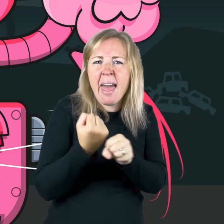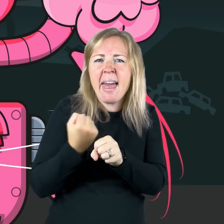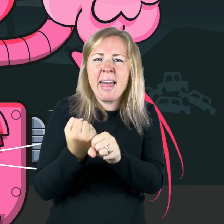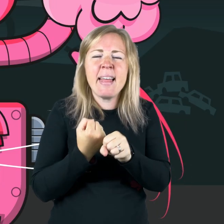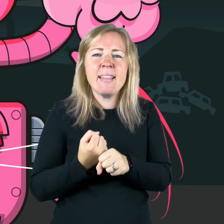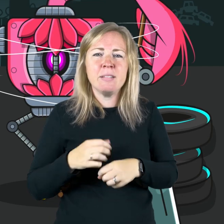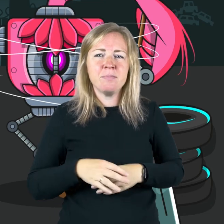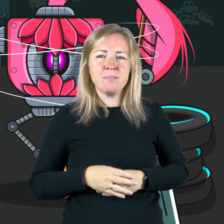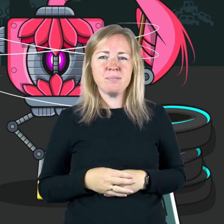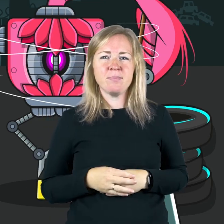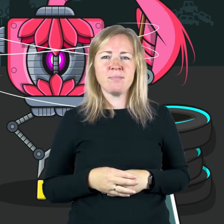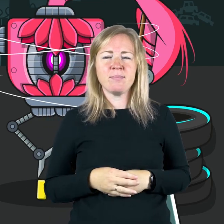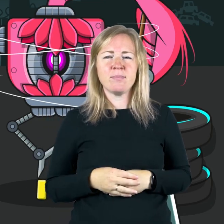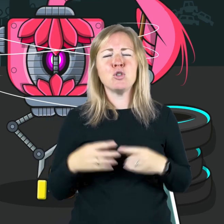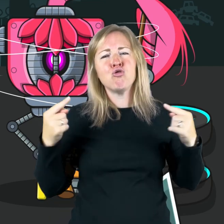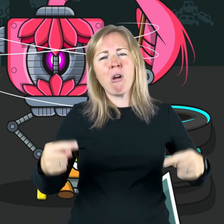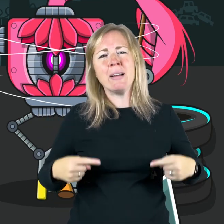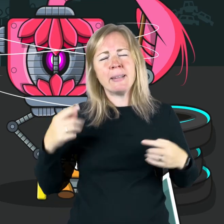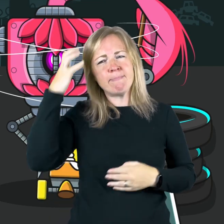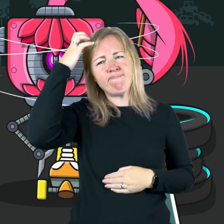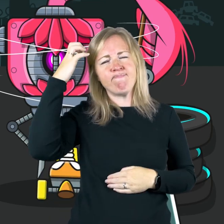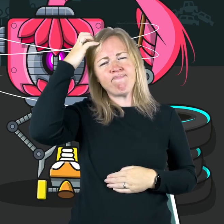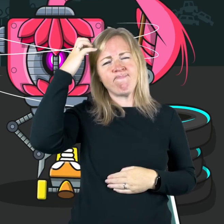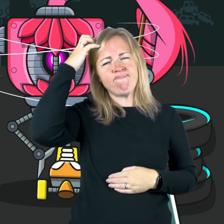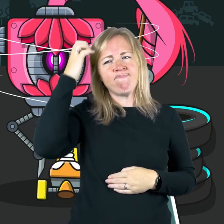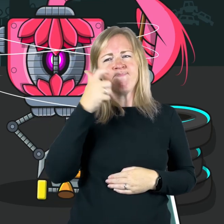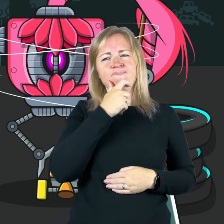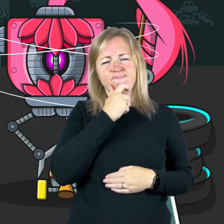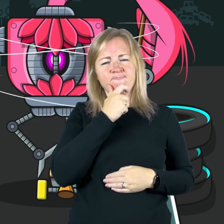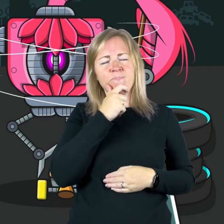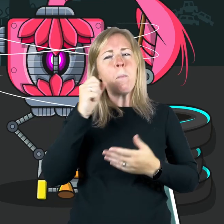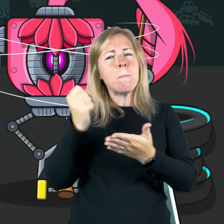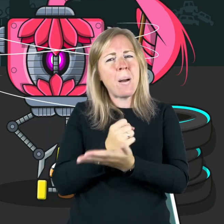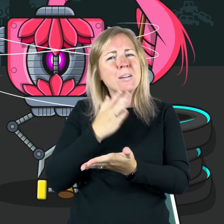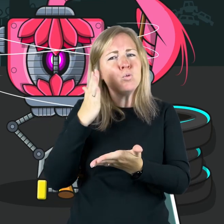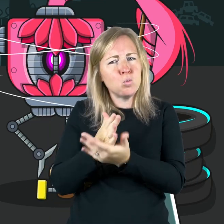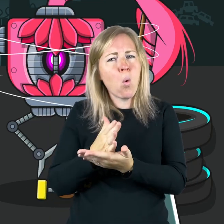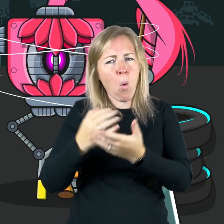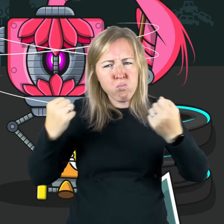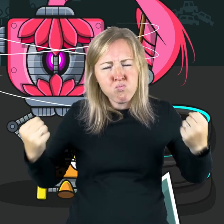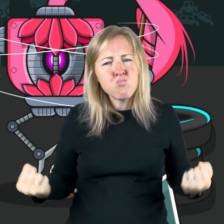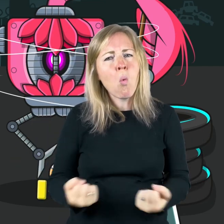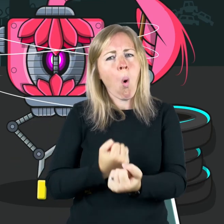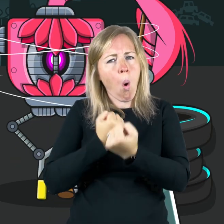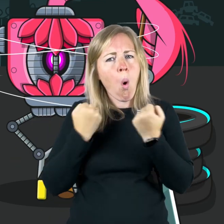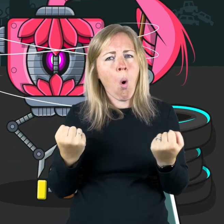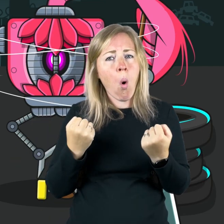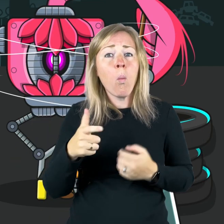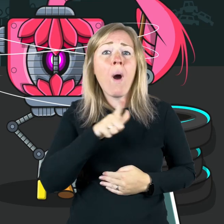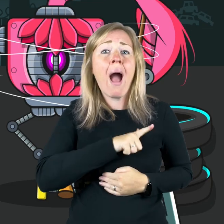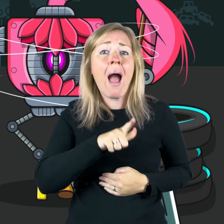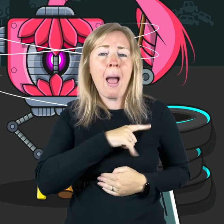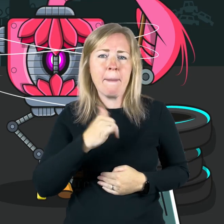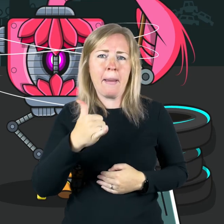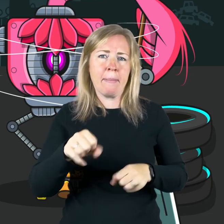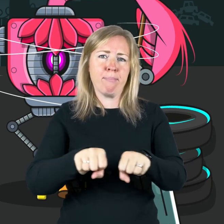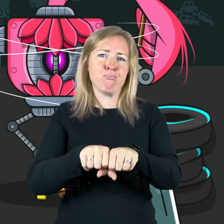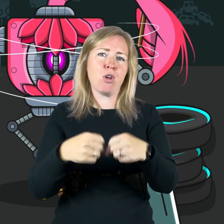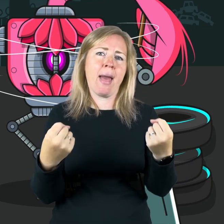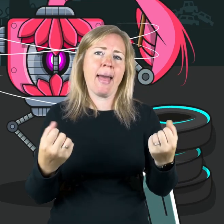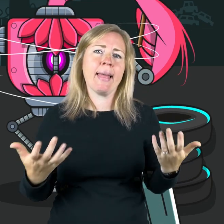with." Tractor scratched his large head. "Make sure it's very